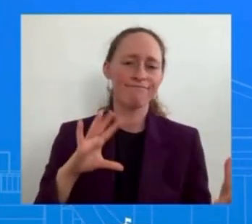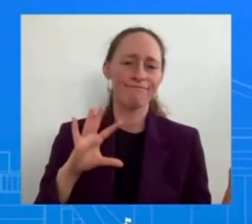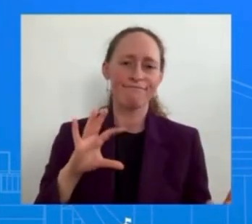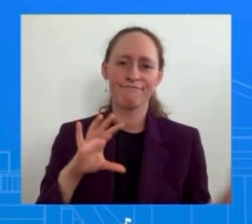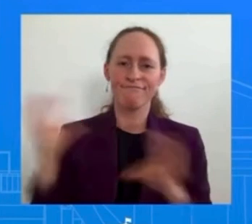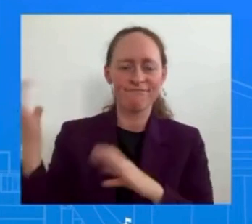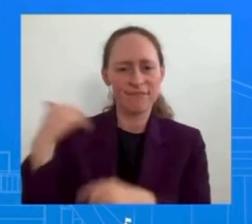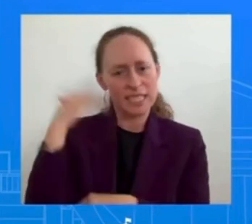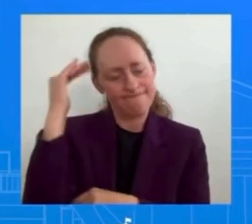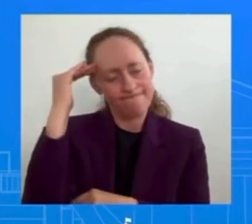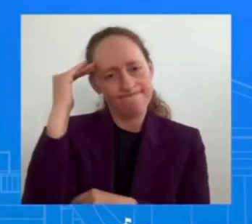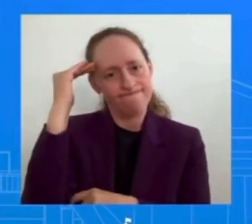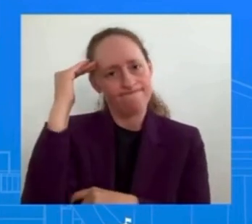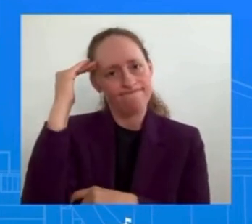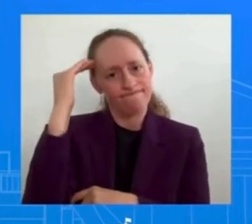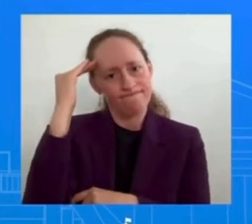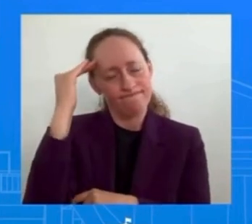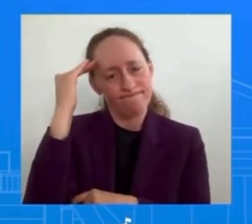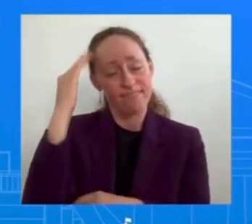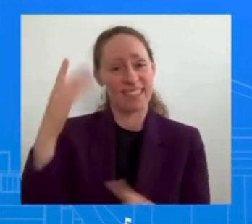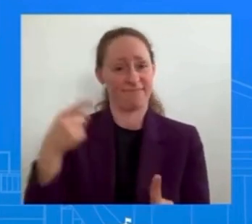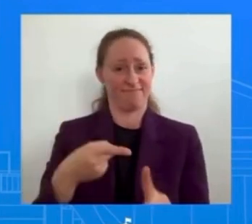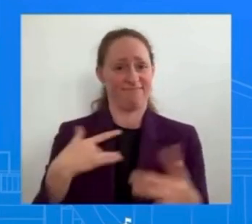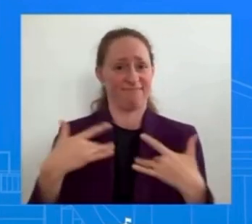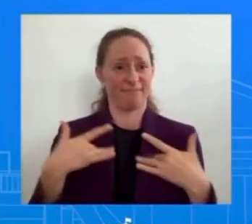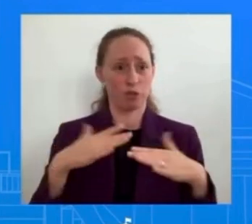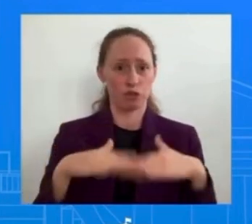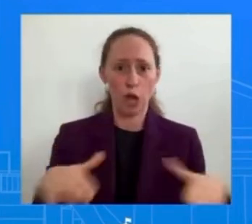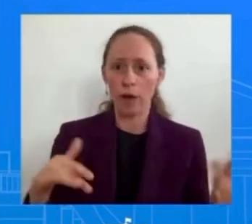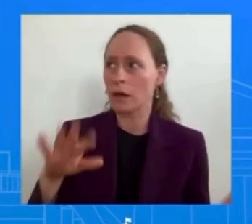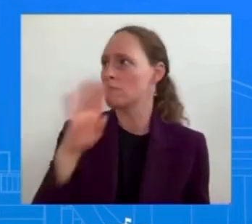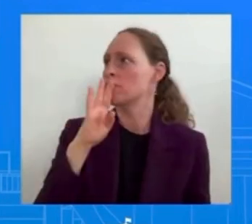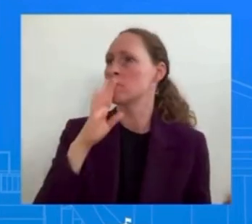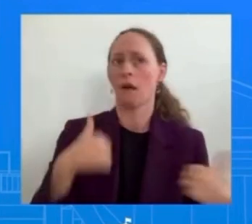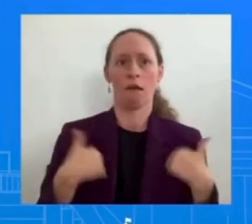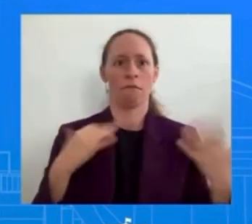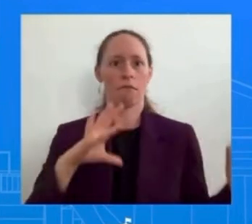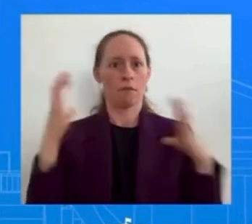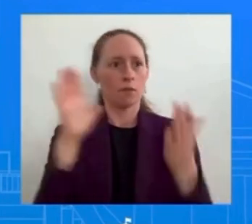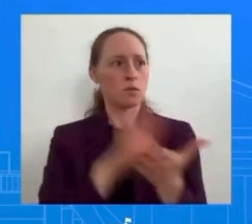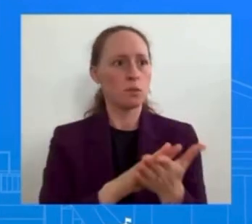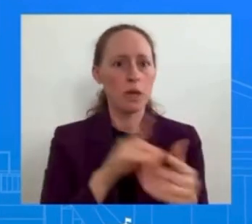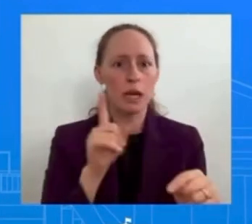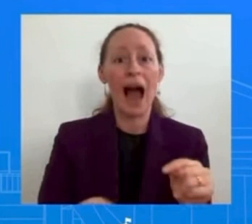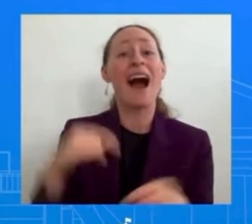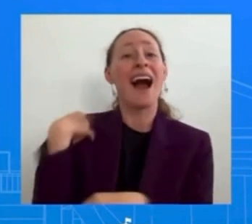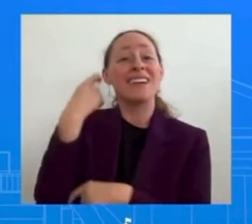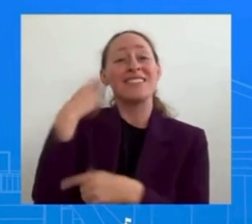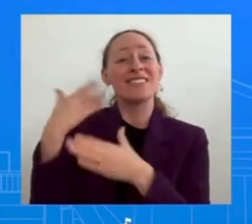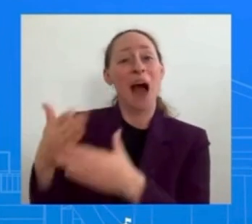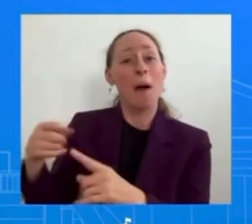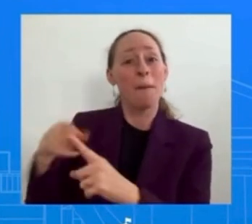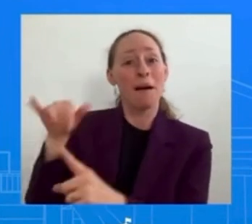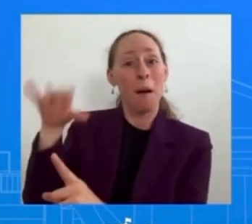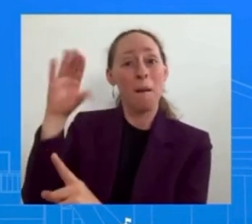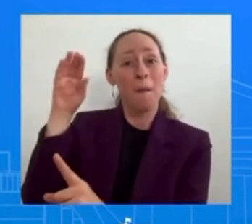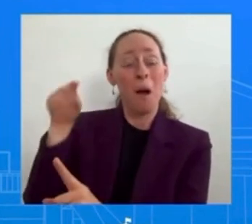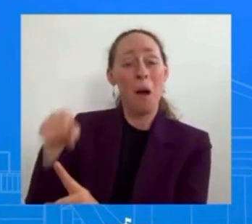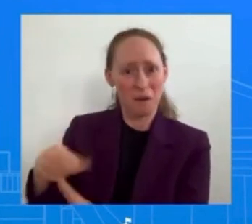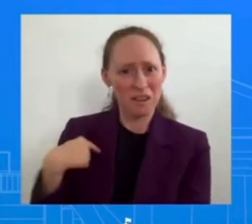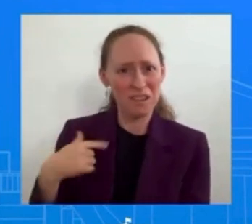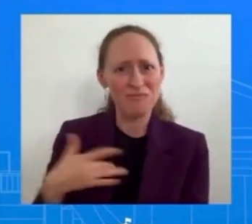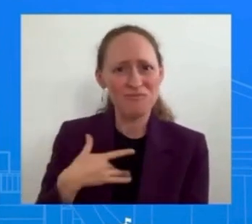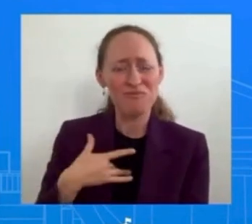their affected areas, similar to the young boy that I talked to you about. As both a grandmother and a mother myself, my heart